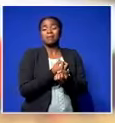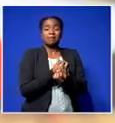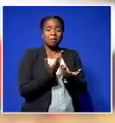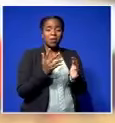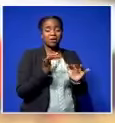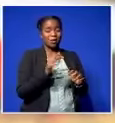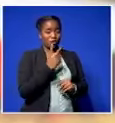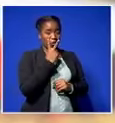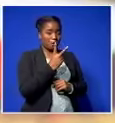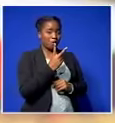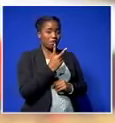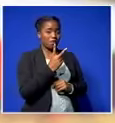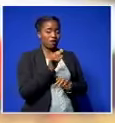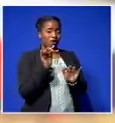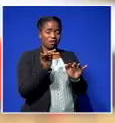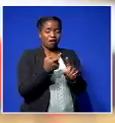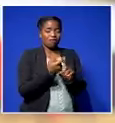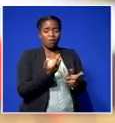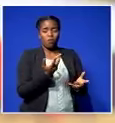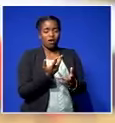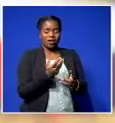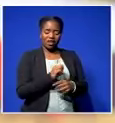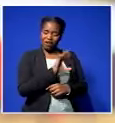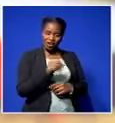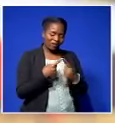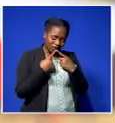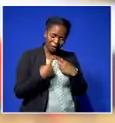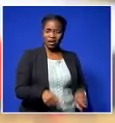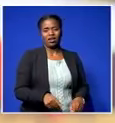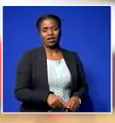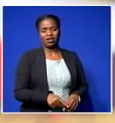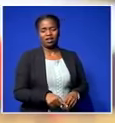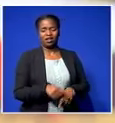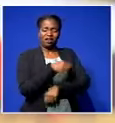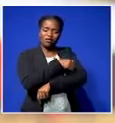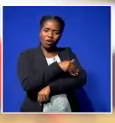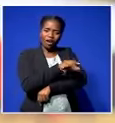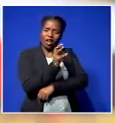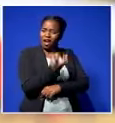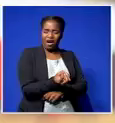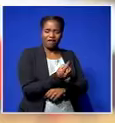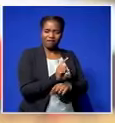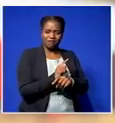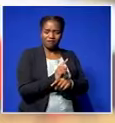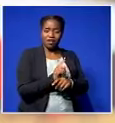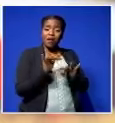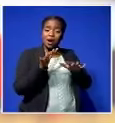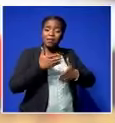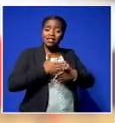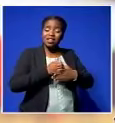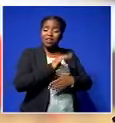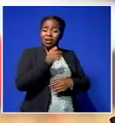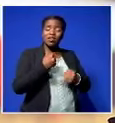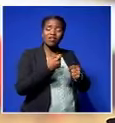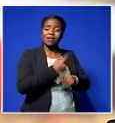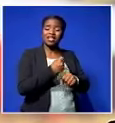can see those truck drivers, are from people outside. People from here, South Africa, they are not working, are driving